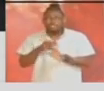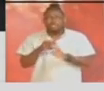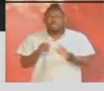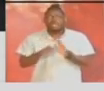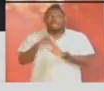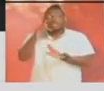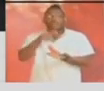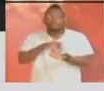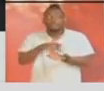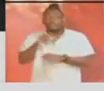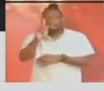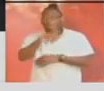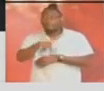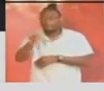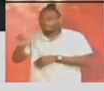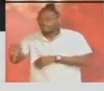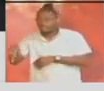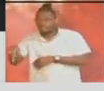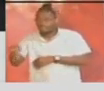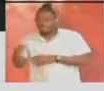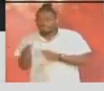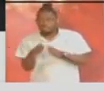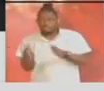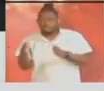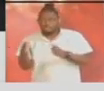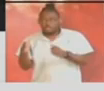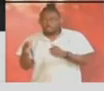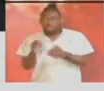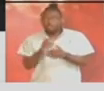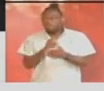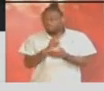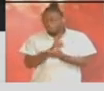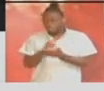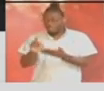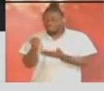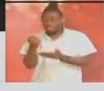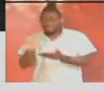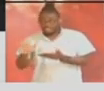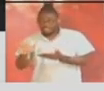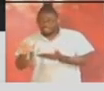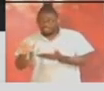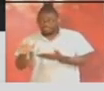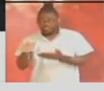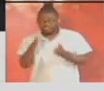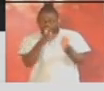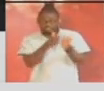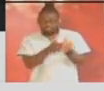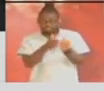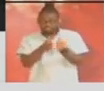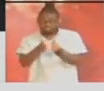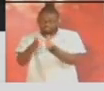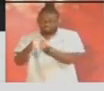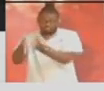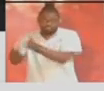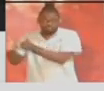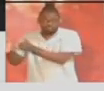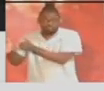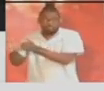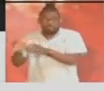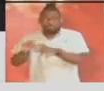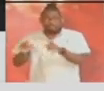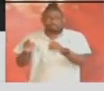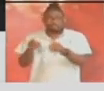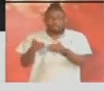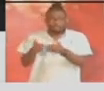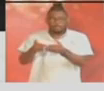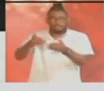we are in the week 15. Week 15 isn't finished yet, so it's an incomplete week. But the background color, that salmon